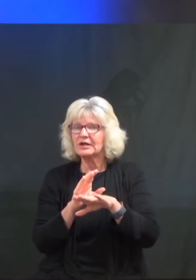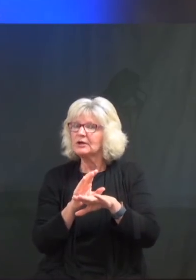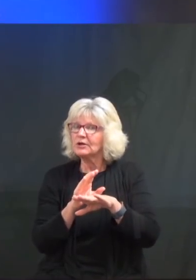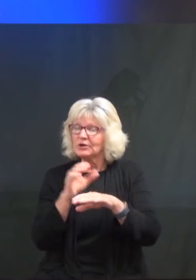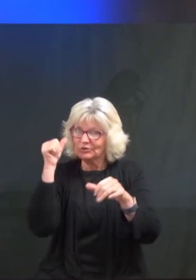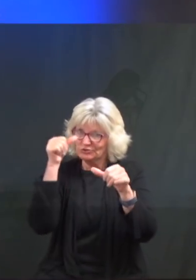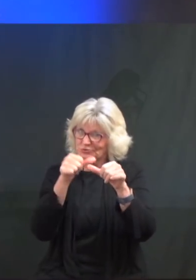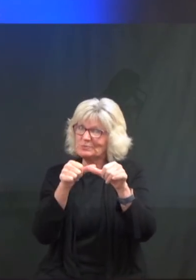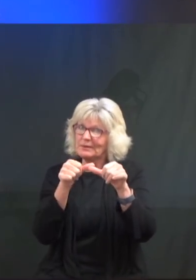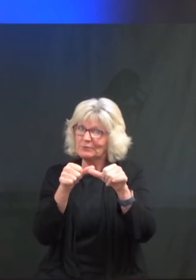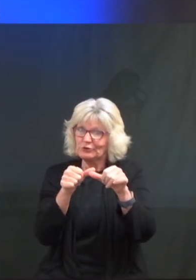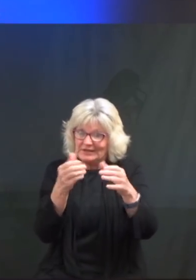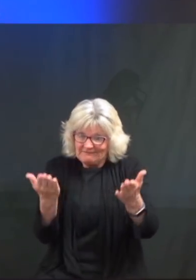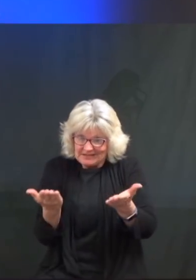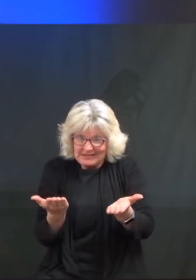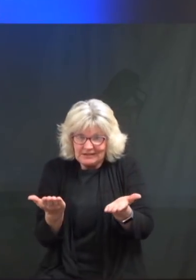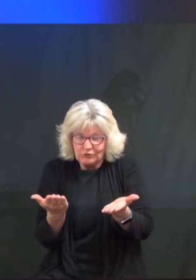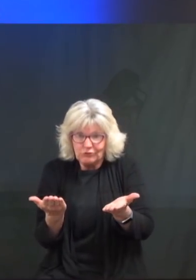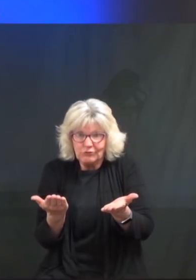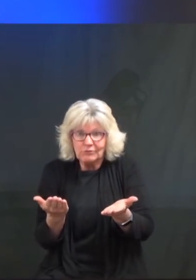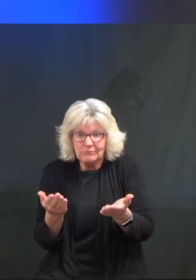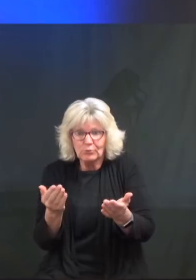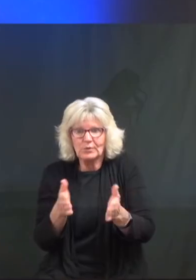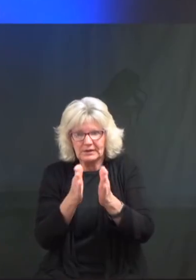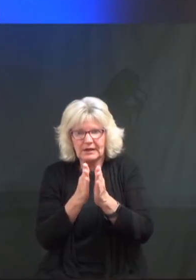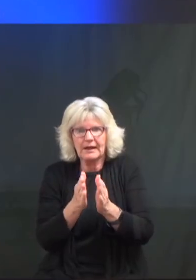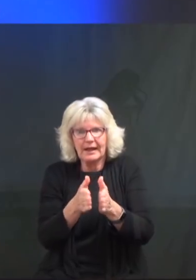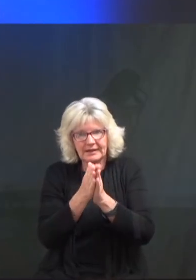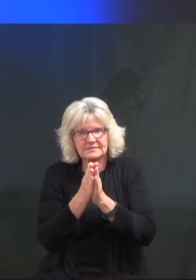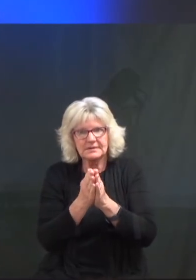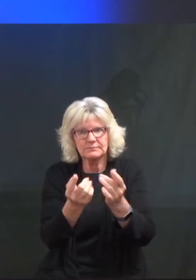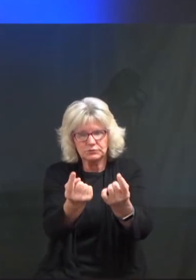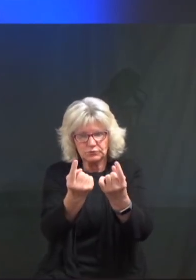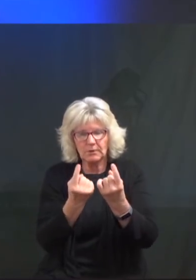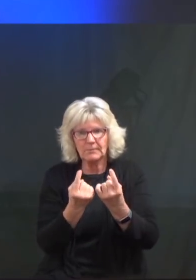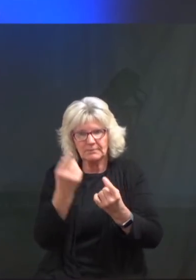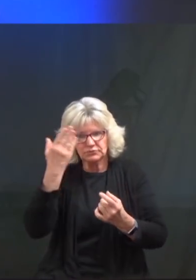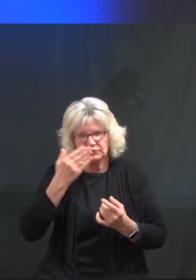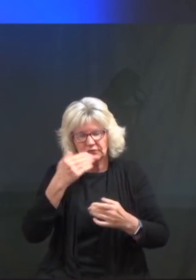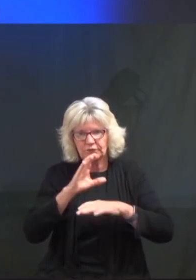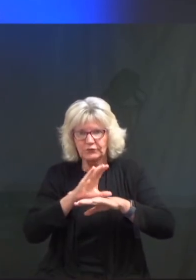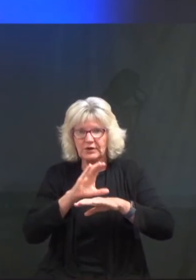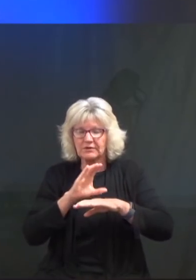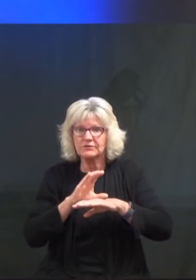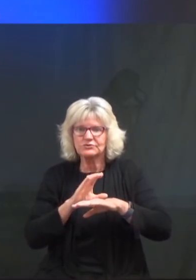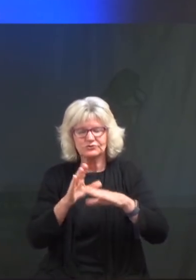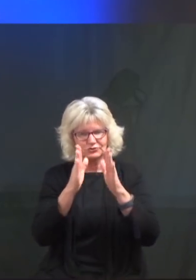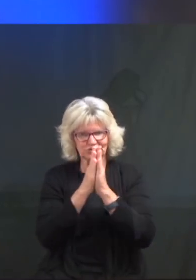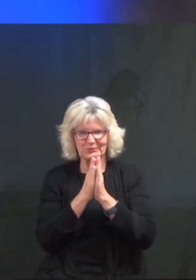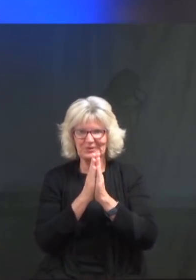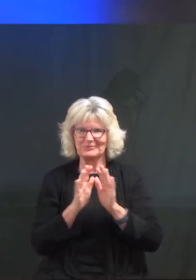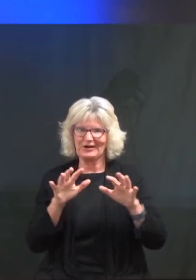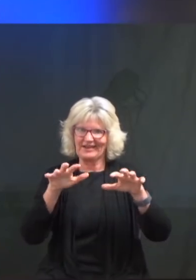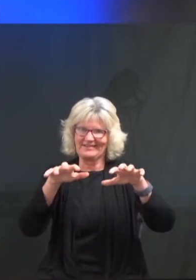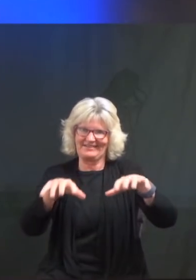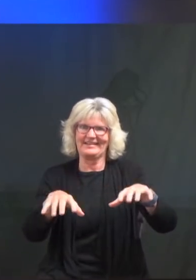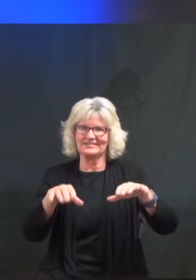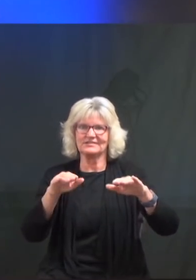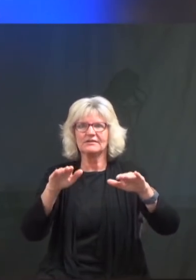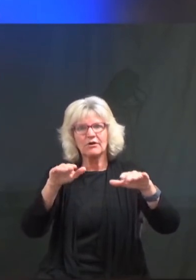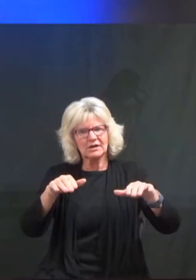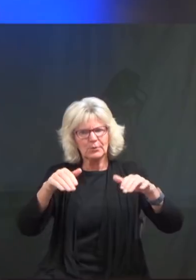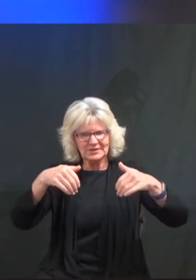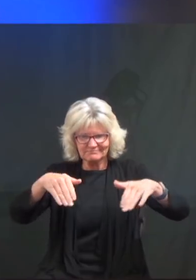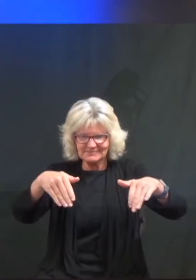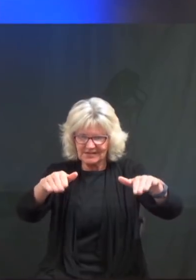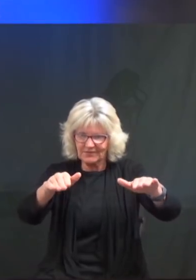laid our hands on them, we prayed over them, and we sent them out. We took it right from this passage. And the picture is, it's not just